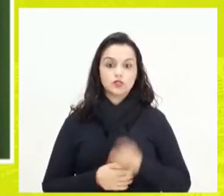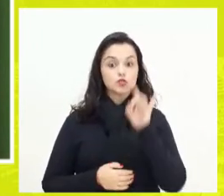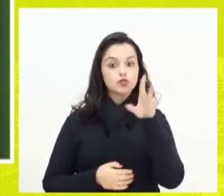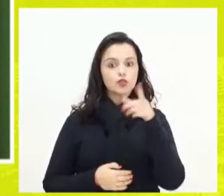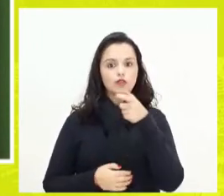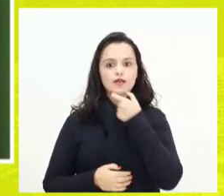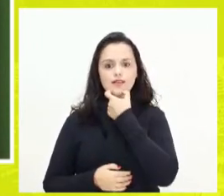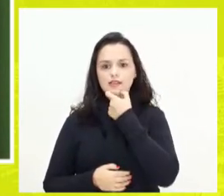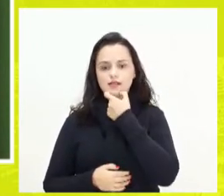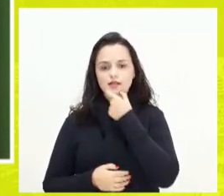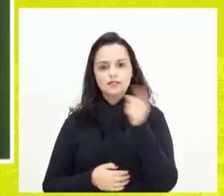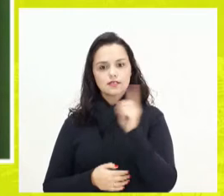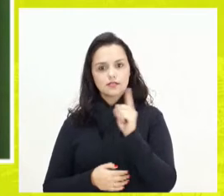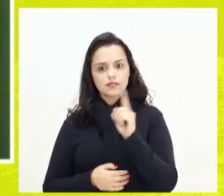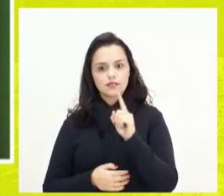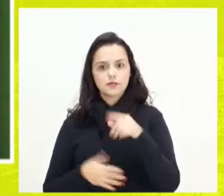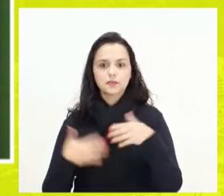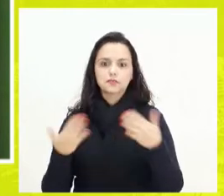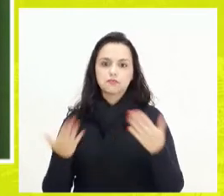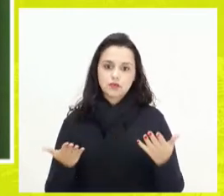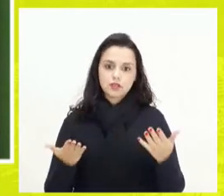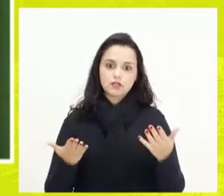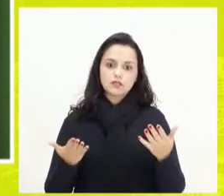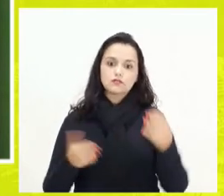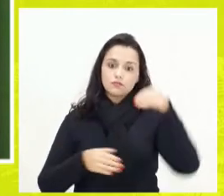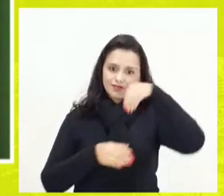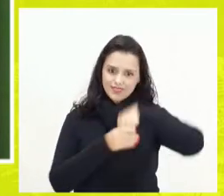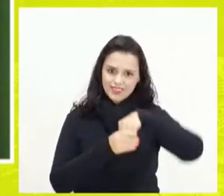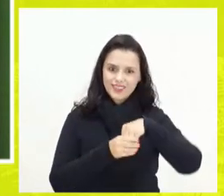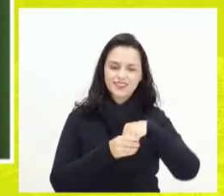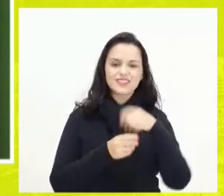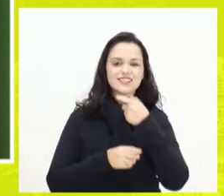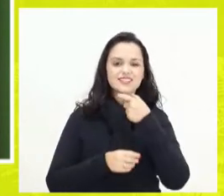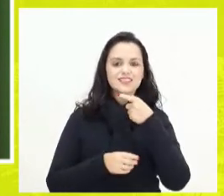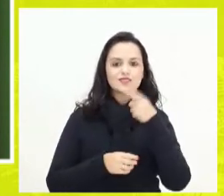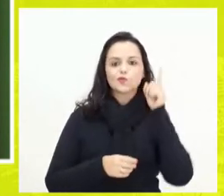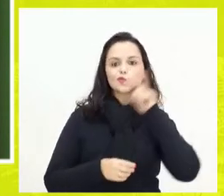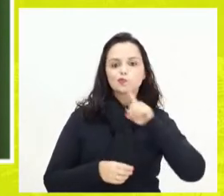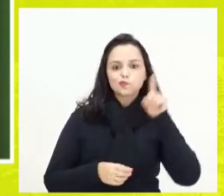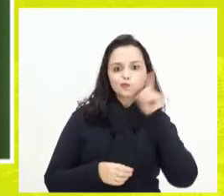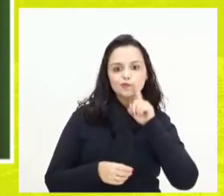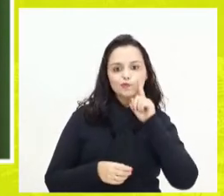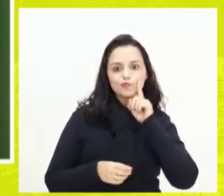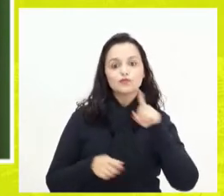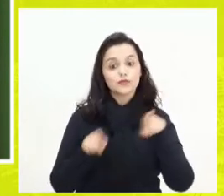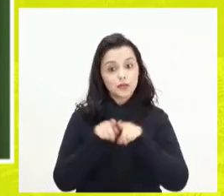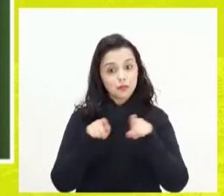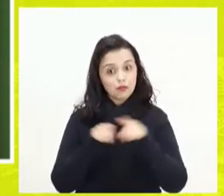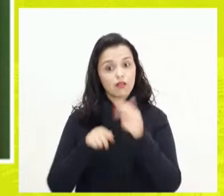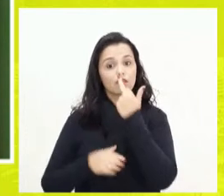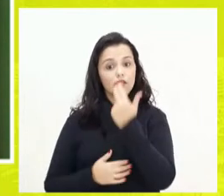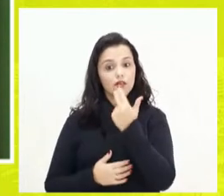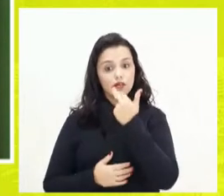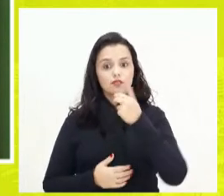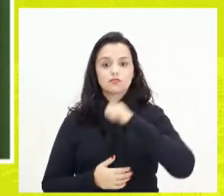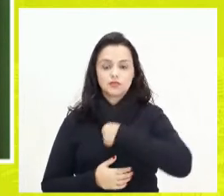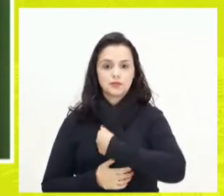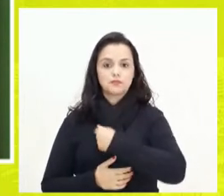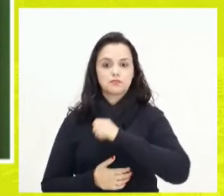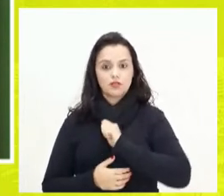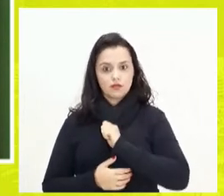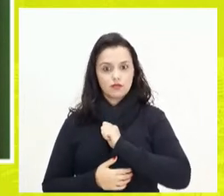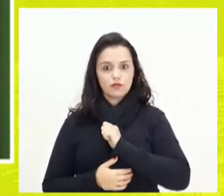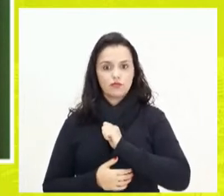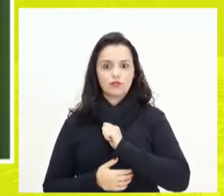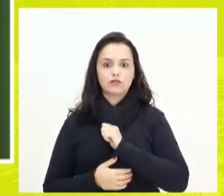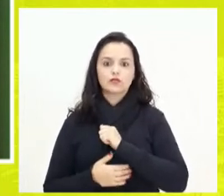it's happening in english or even spanish in the united states there is a lot of latin hispanic people